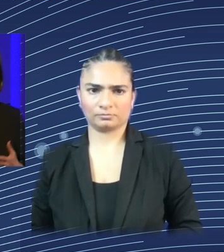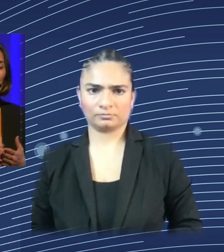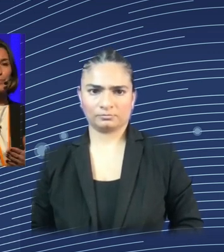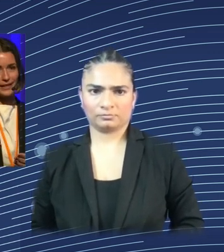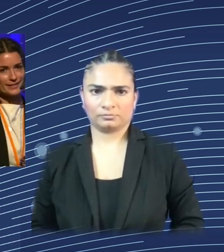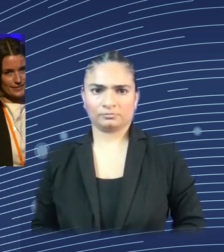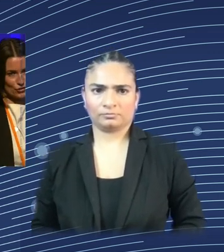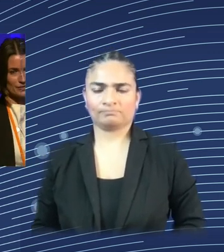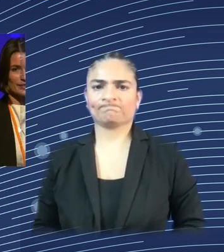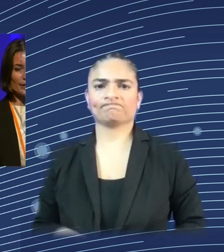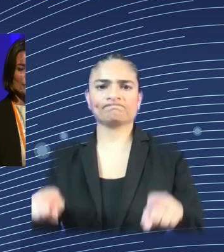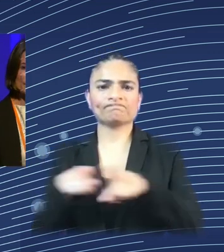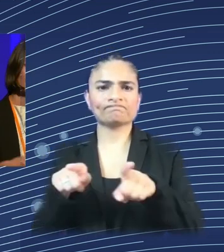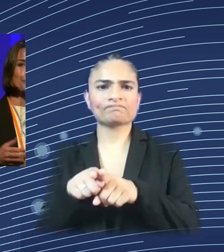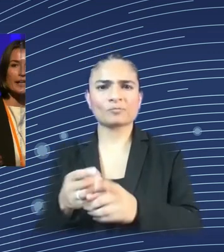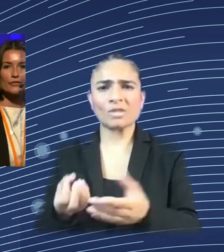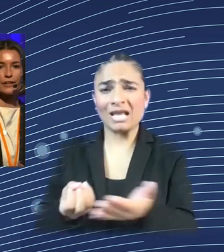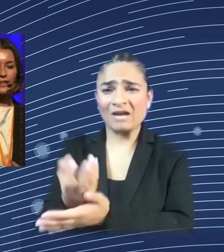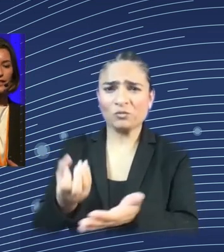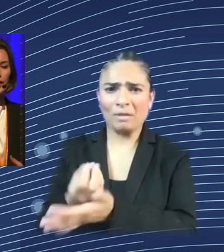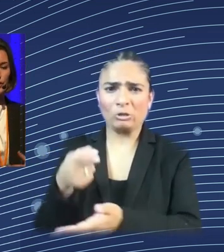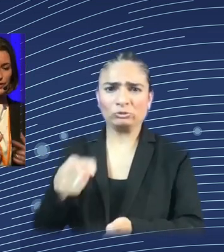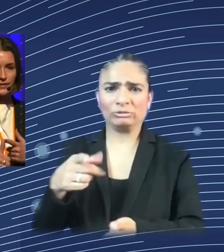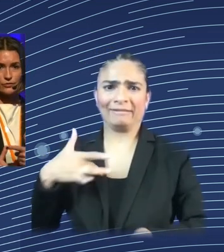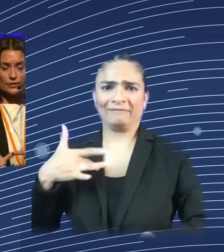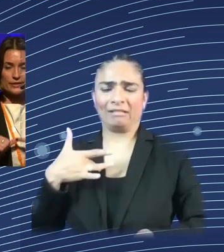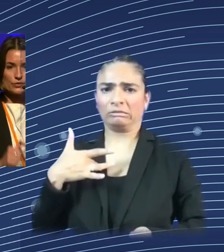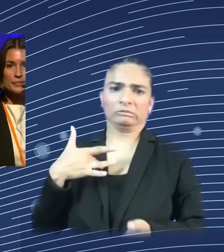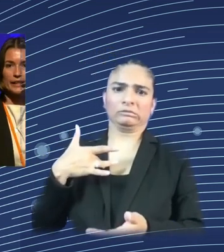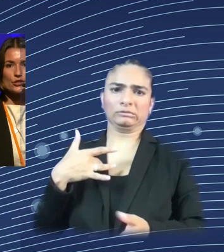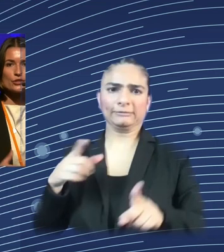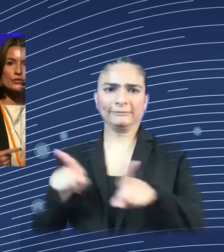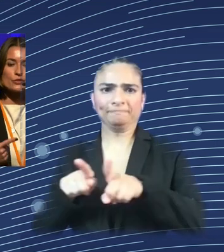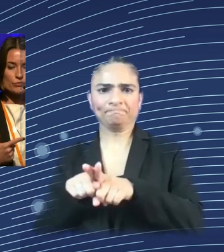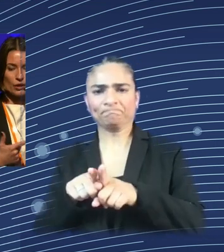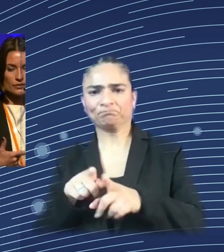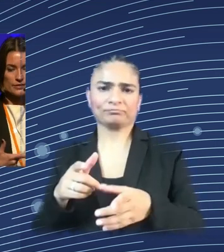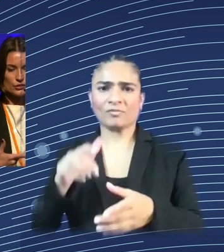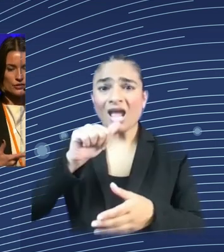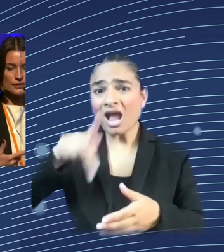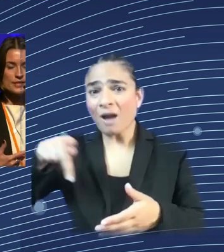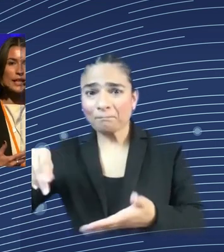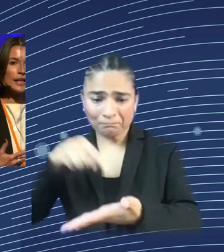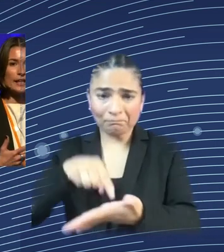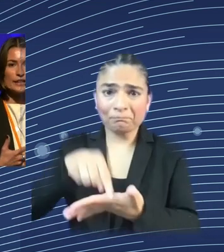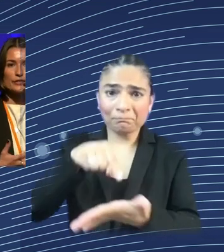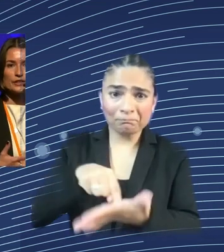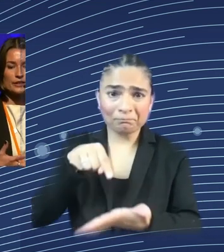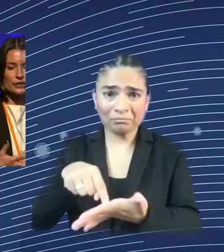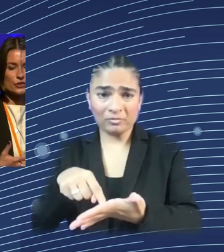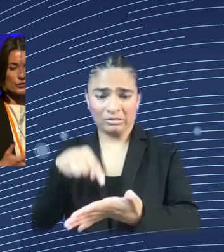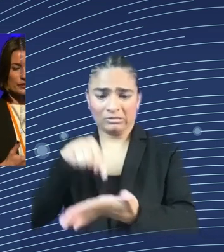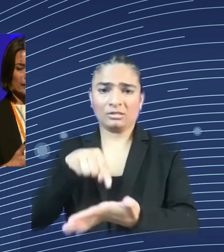led, AI-based decisions, I have to say, may have led to discrimination, to wrong decisions, and